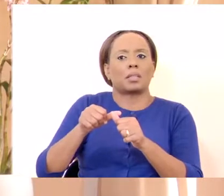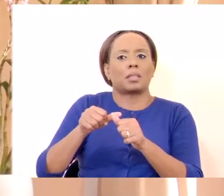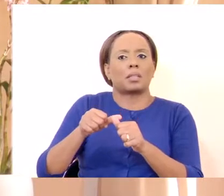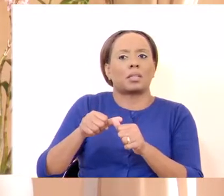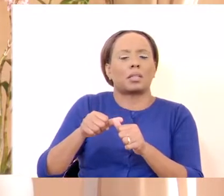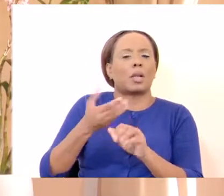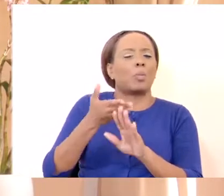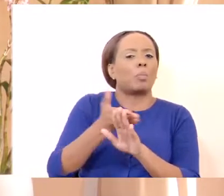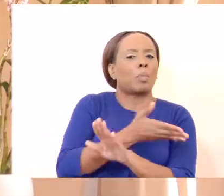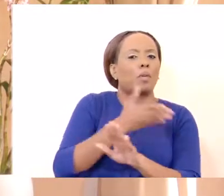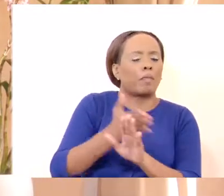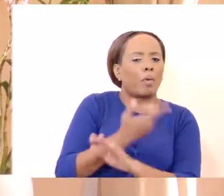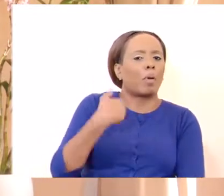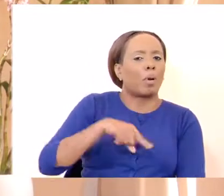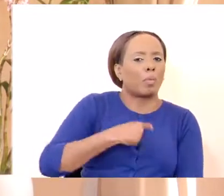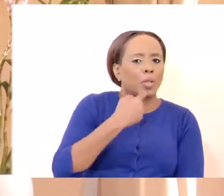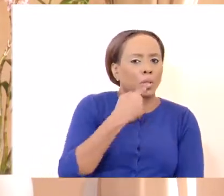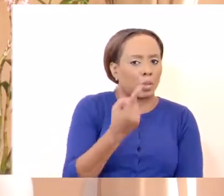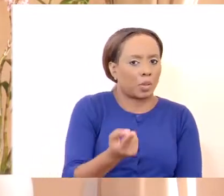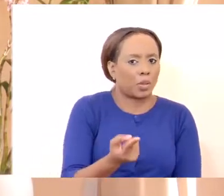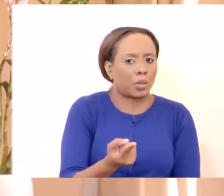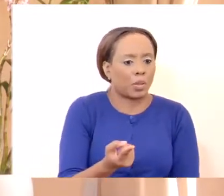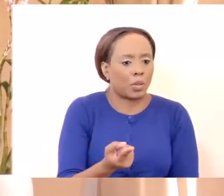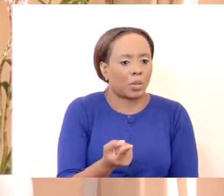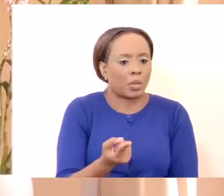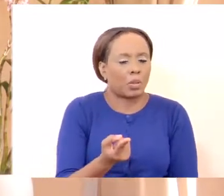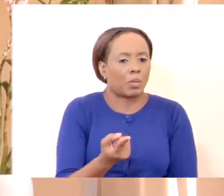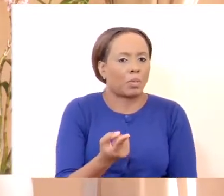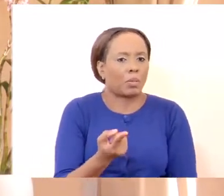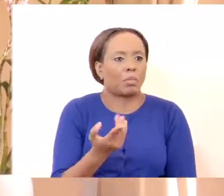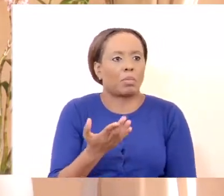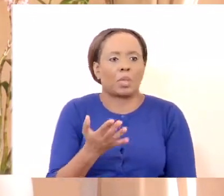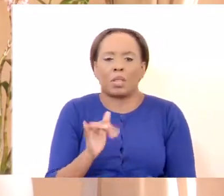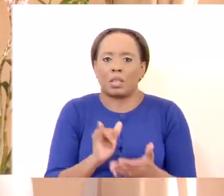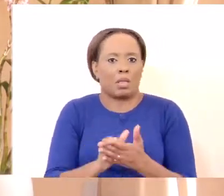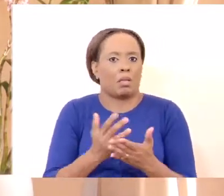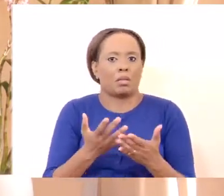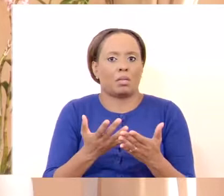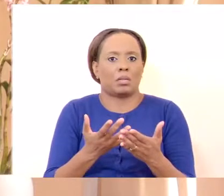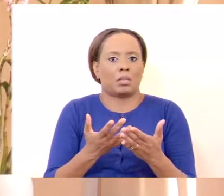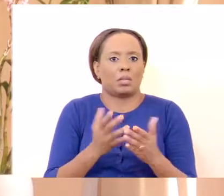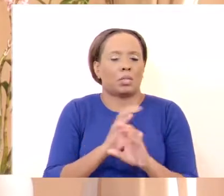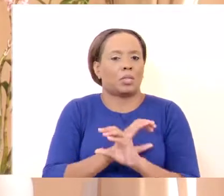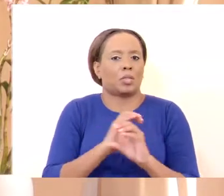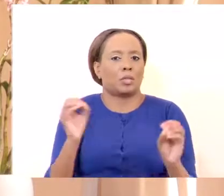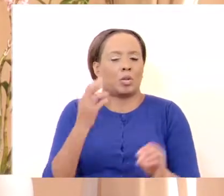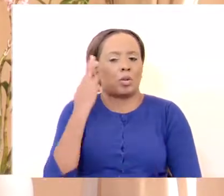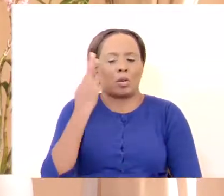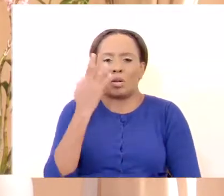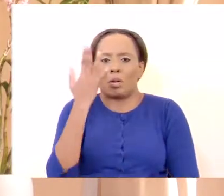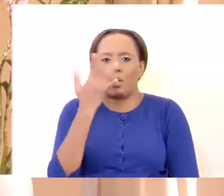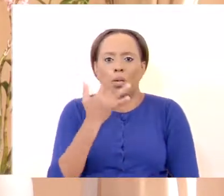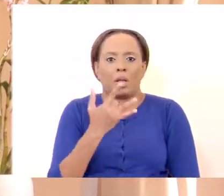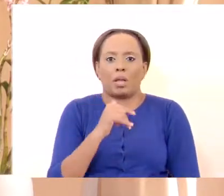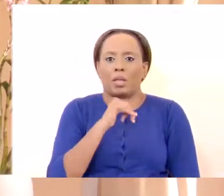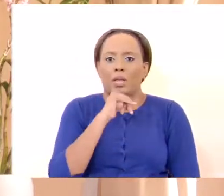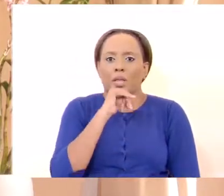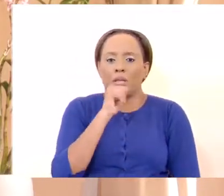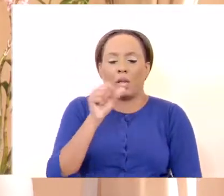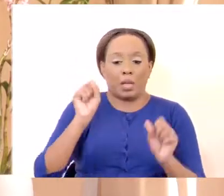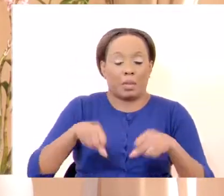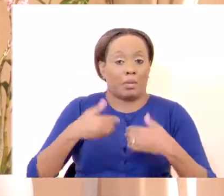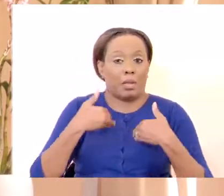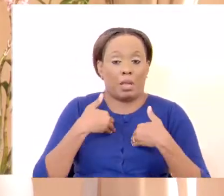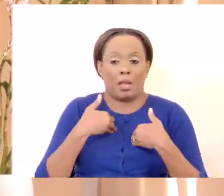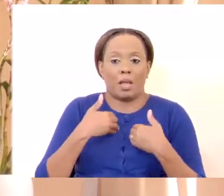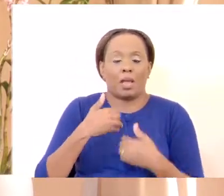press statement would have been issued, but there's absolutely no reason why you may not be able to get it on a daily